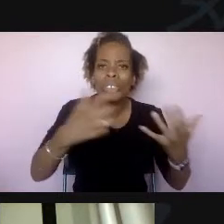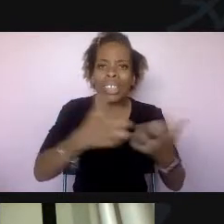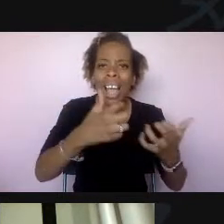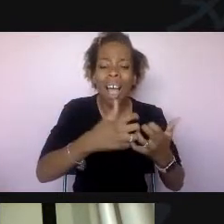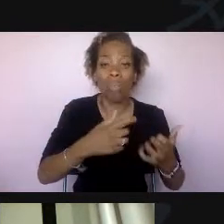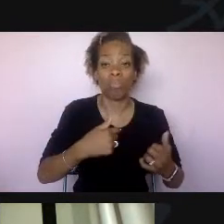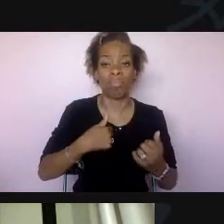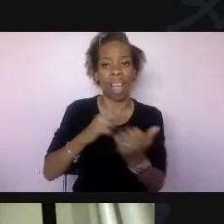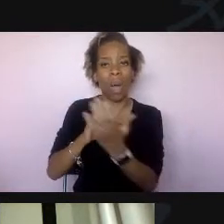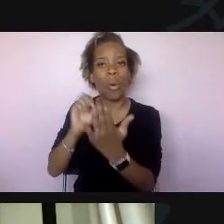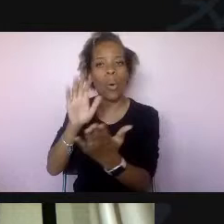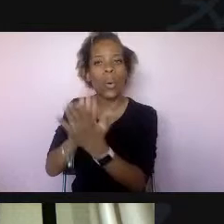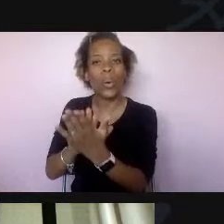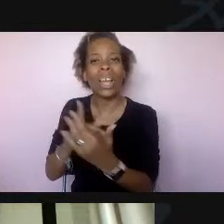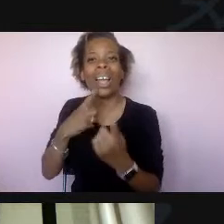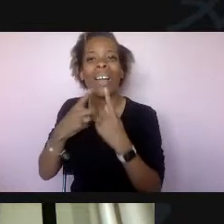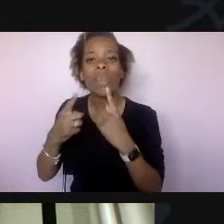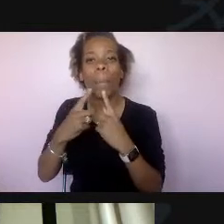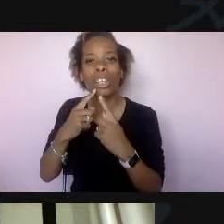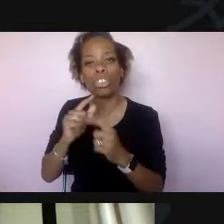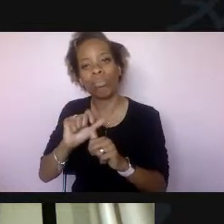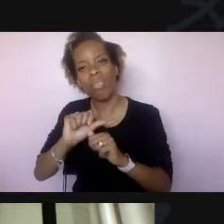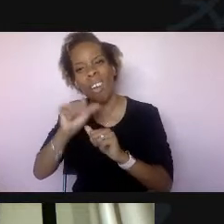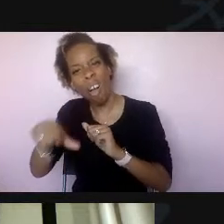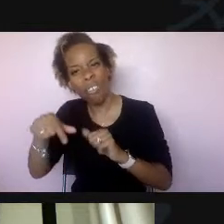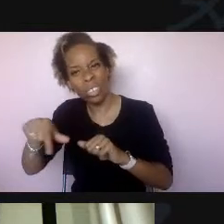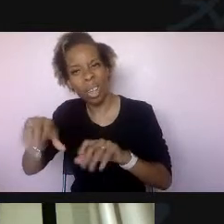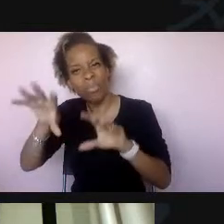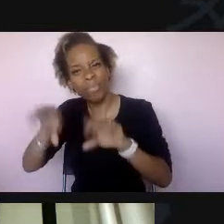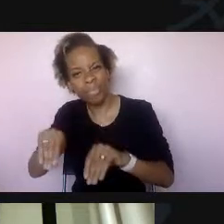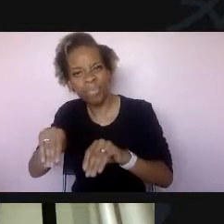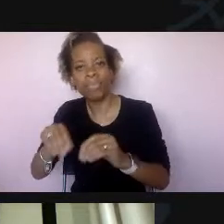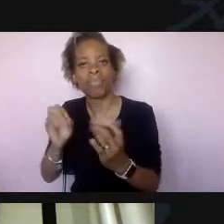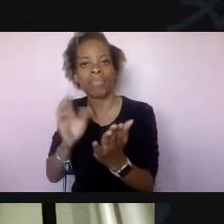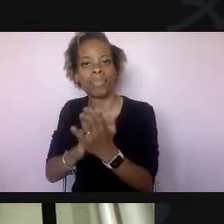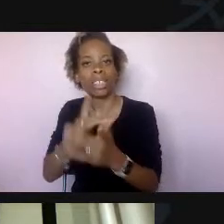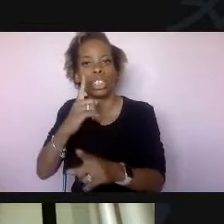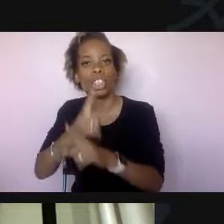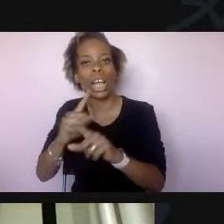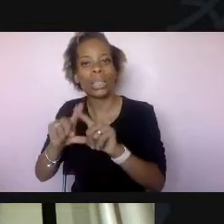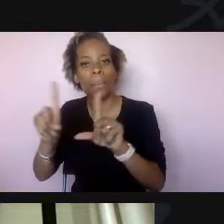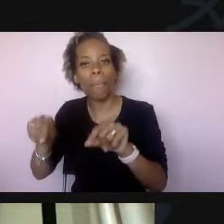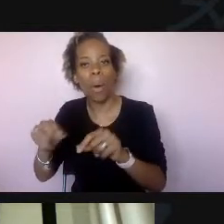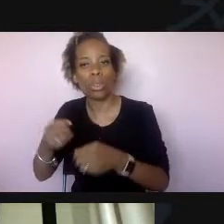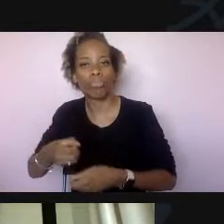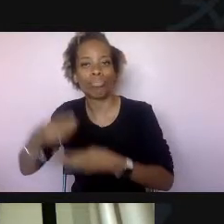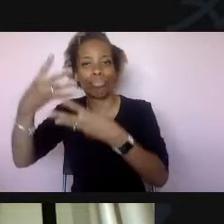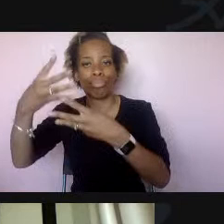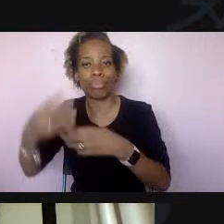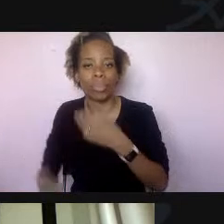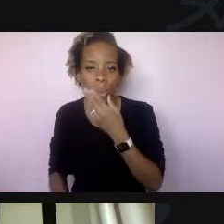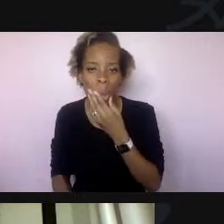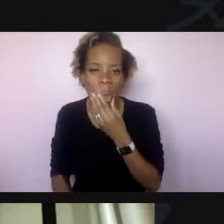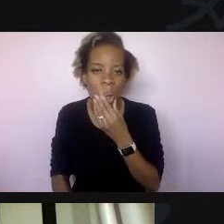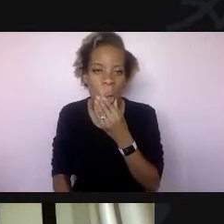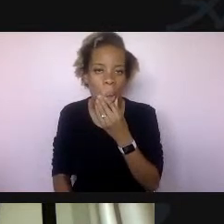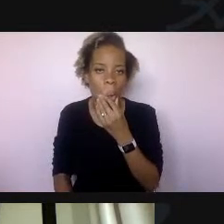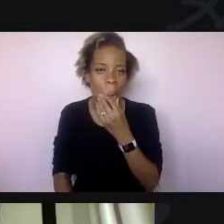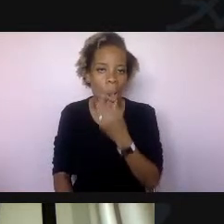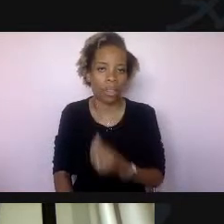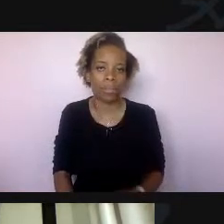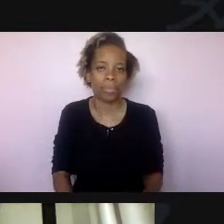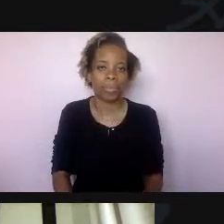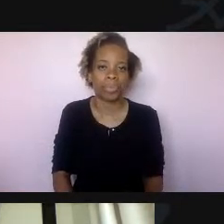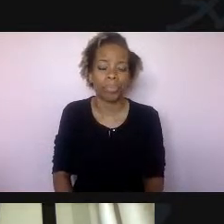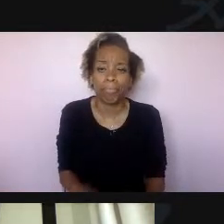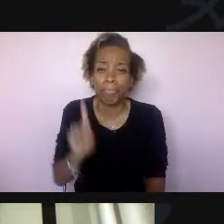in the description afterwards. Seth, do you want to, or Jenny, do you want to come in? Seth, perhaps? Well, I was going to add something quickly